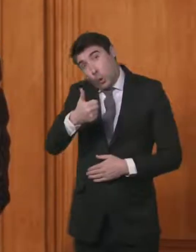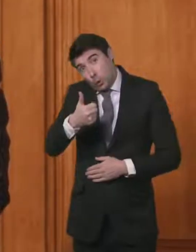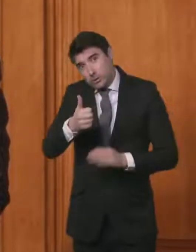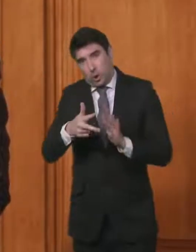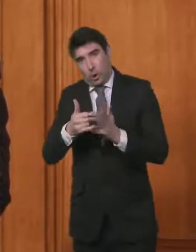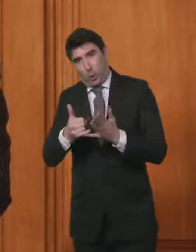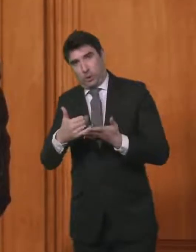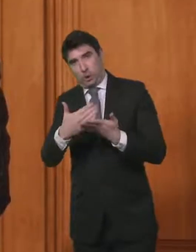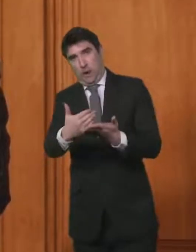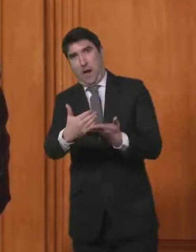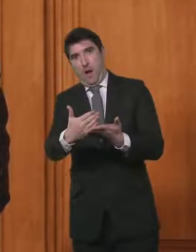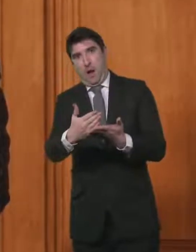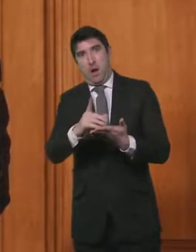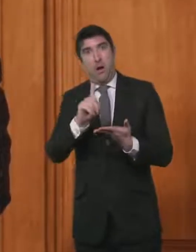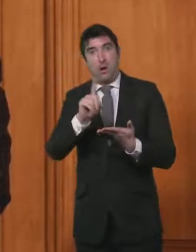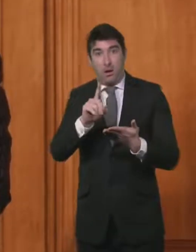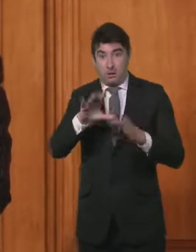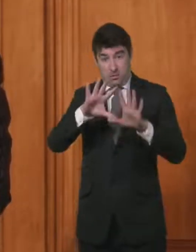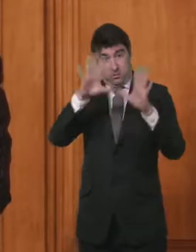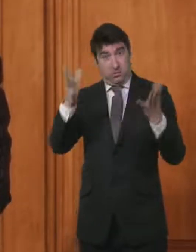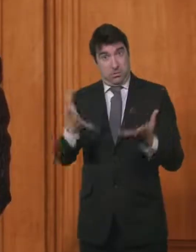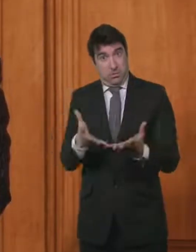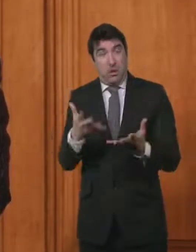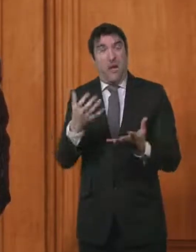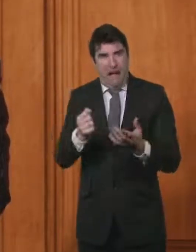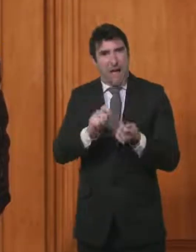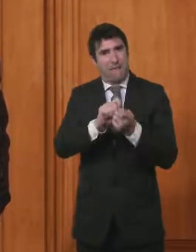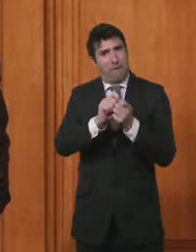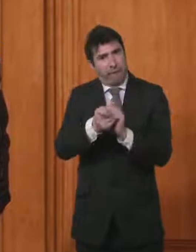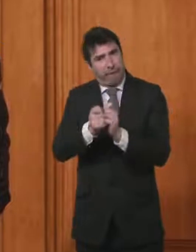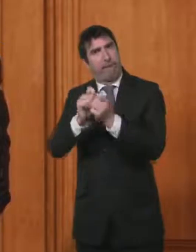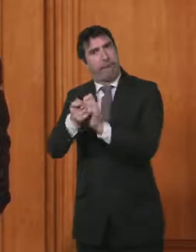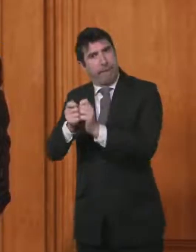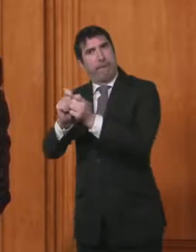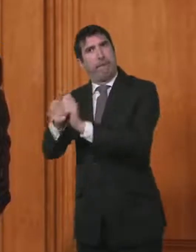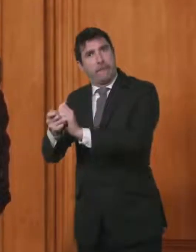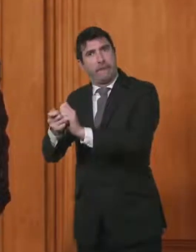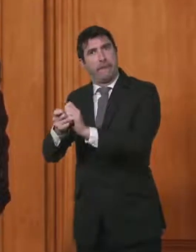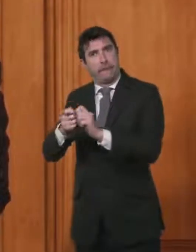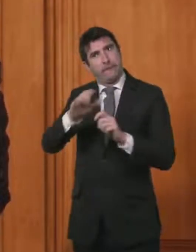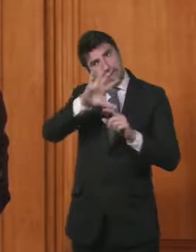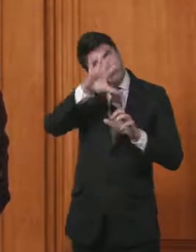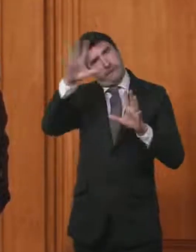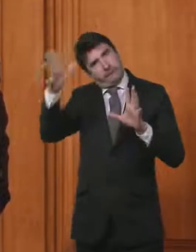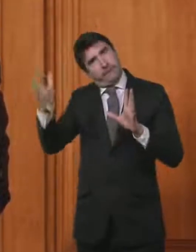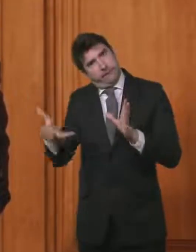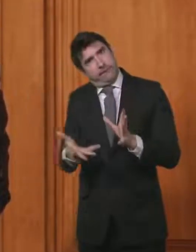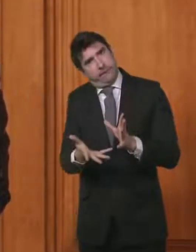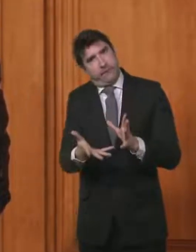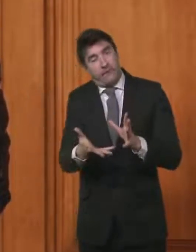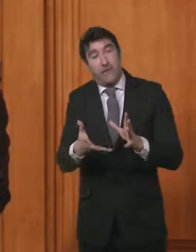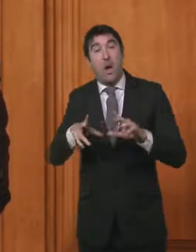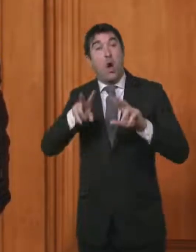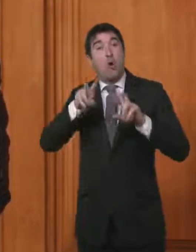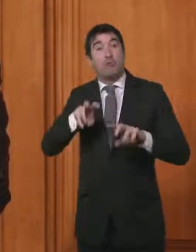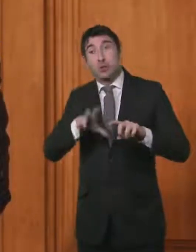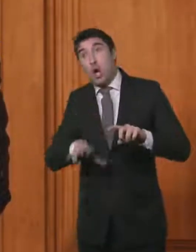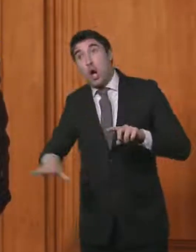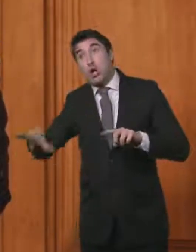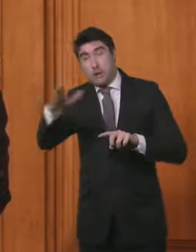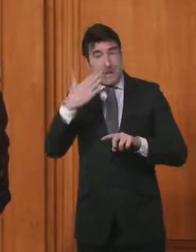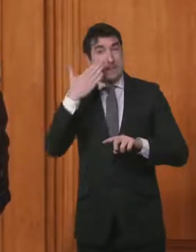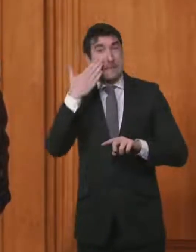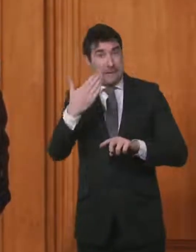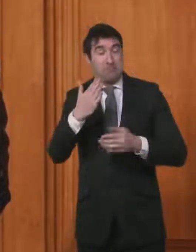showing that by and large the neutralization is quite cross-reactive. In other words, the vaccines